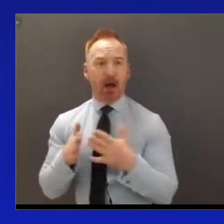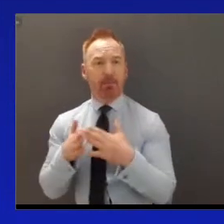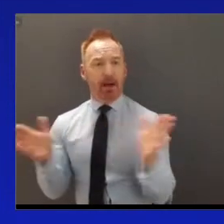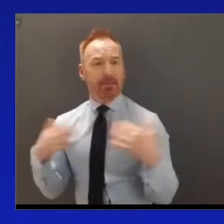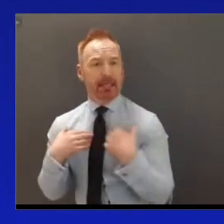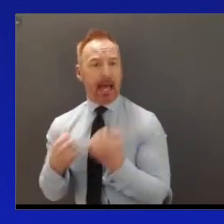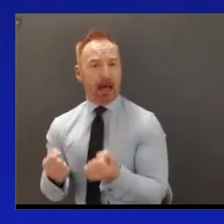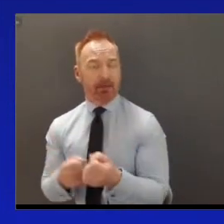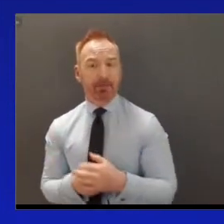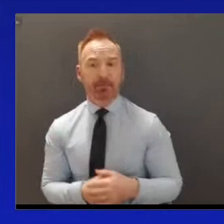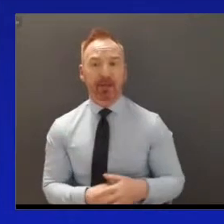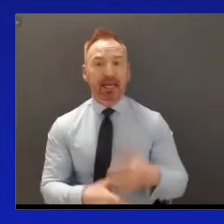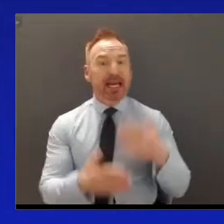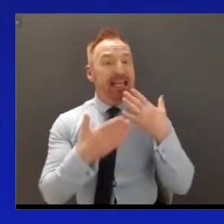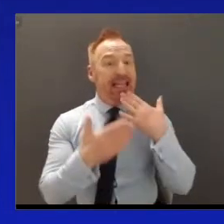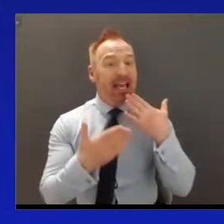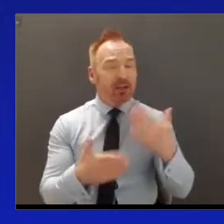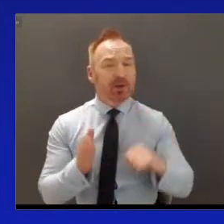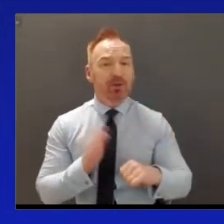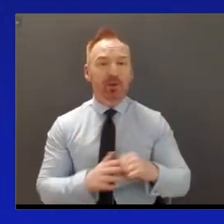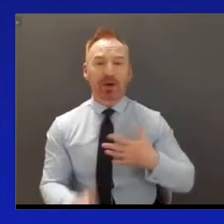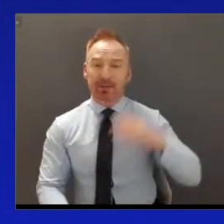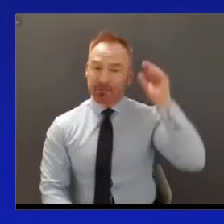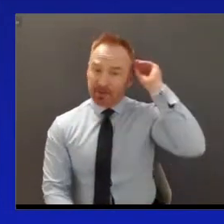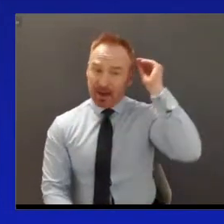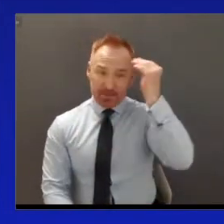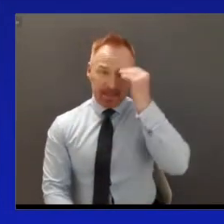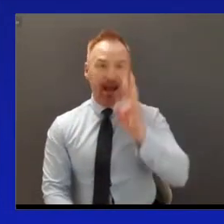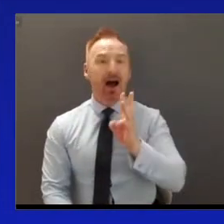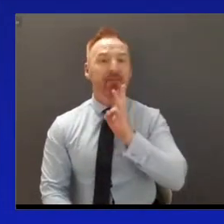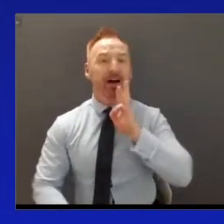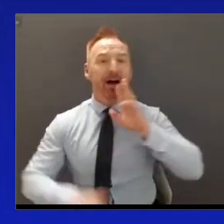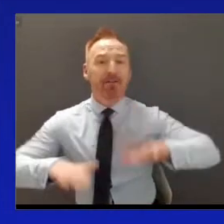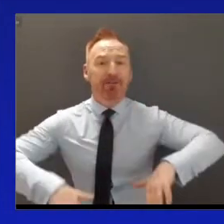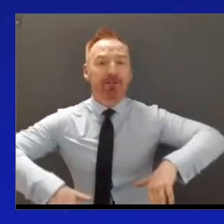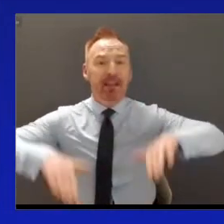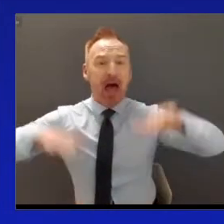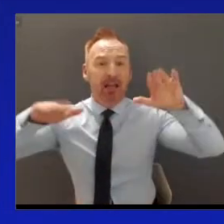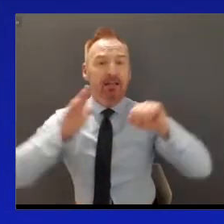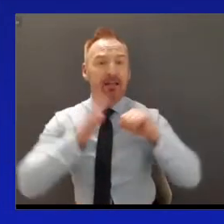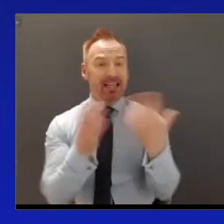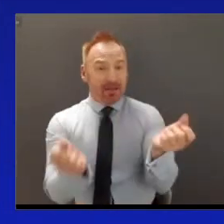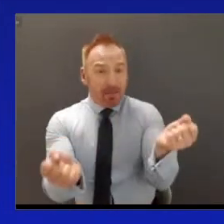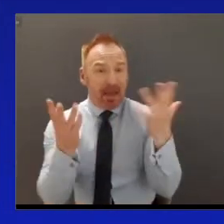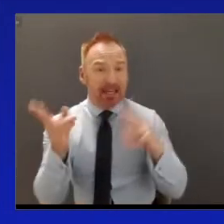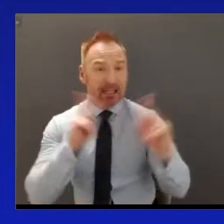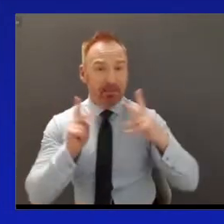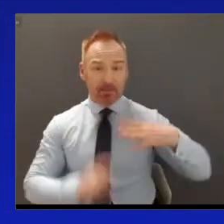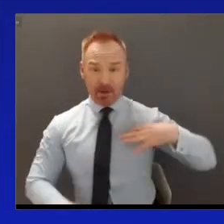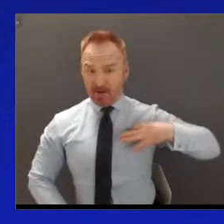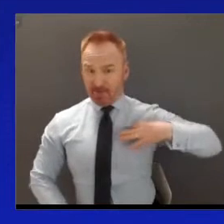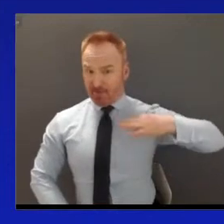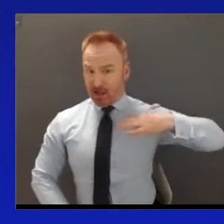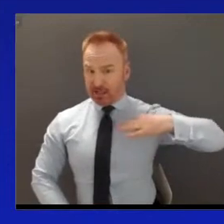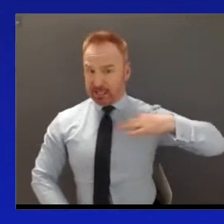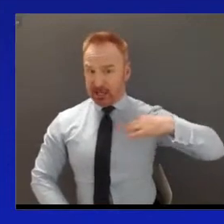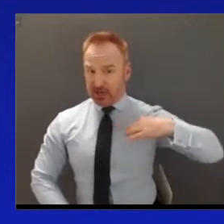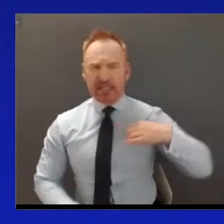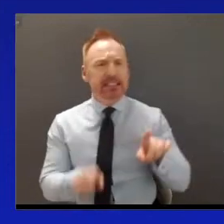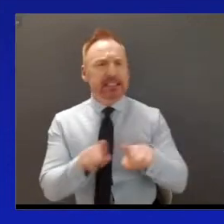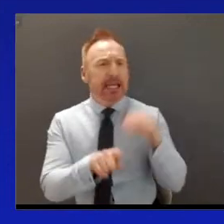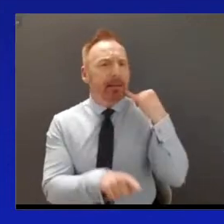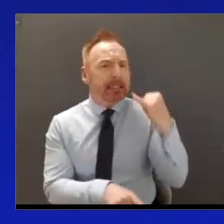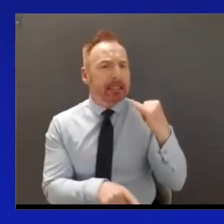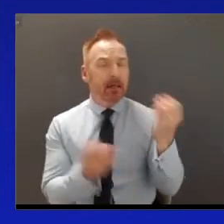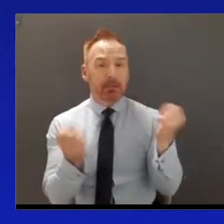me of during the flood. We had tons of volunteers. I'm finding the same atmosphere, that people want to help, especially those that